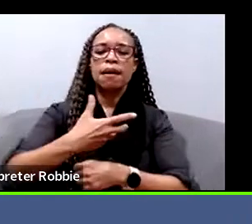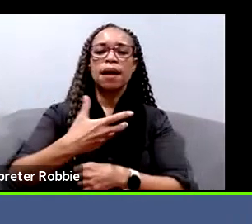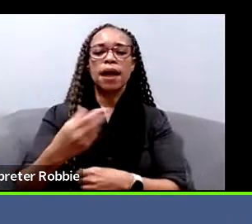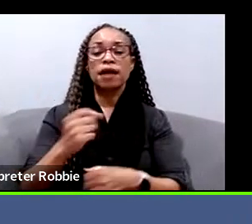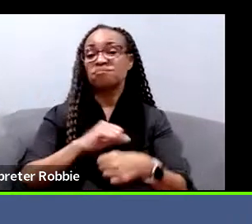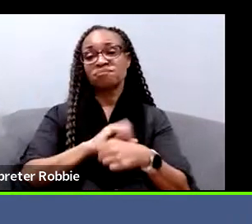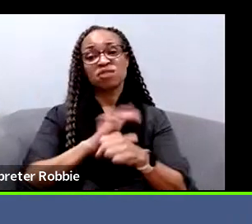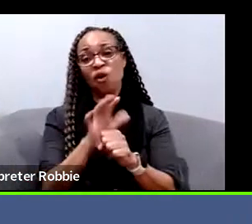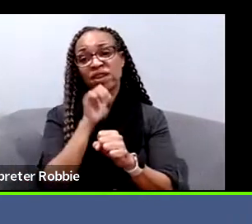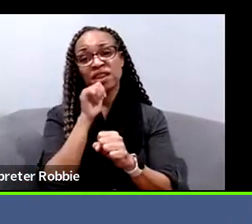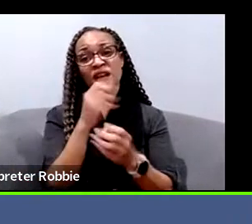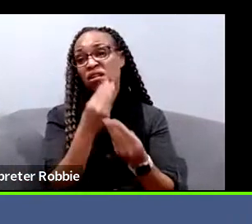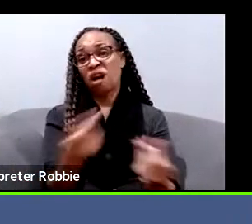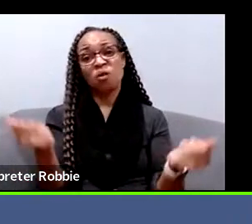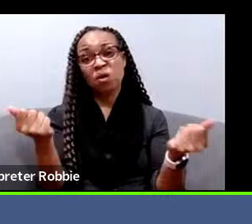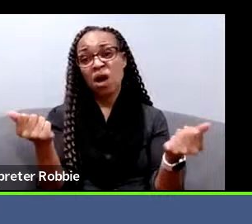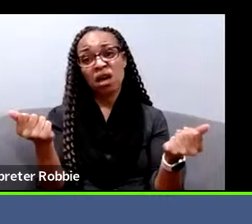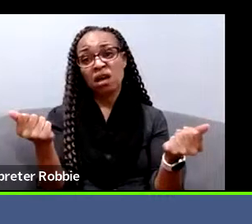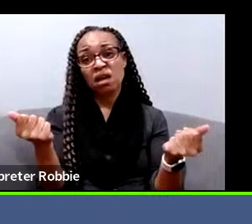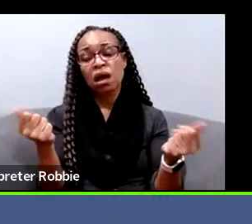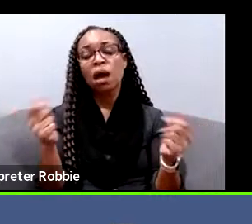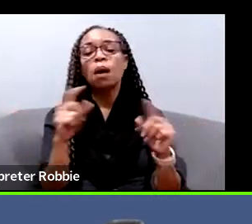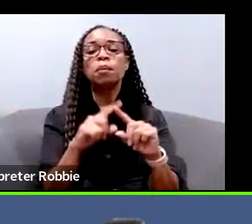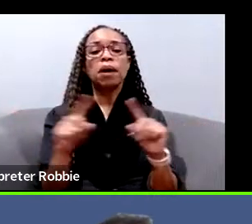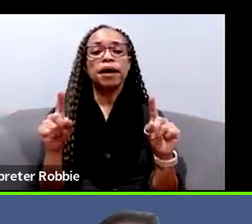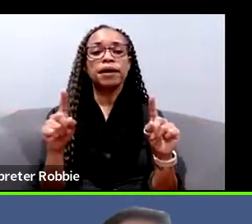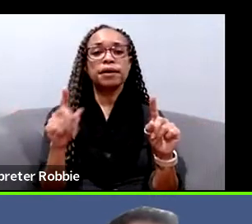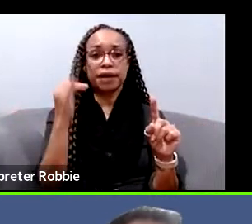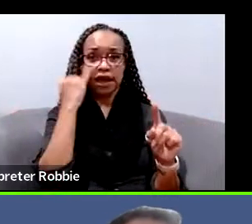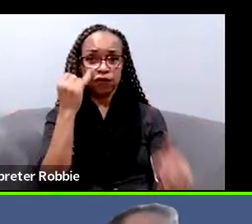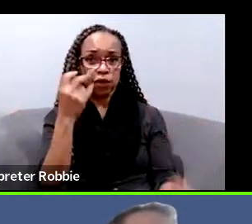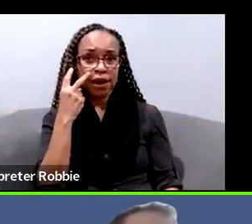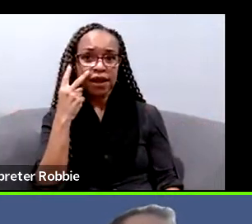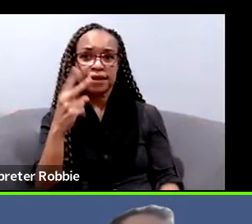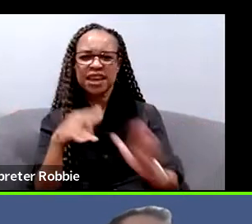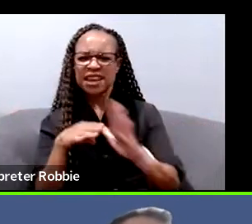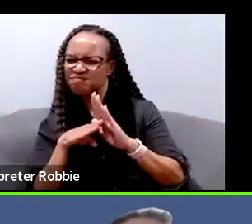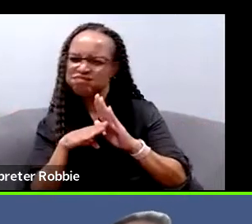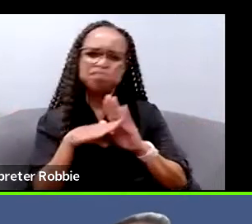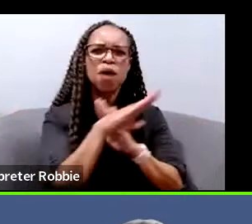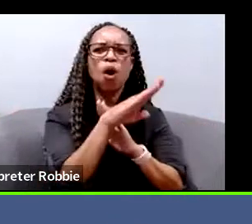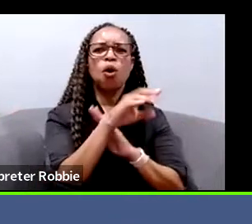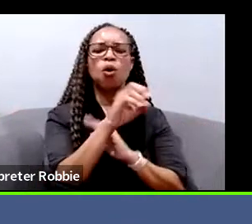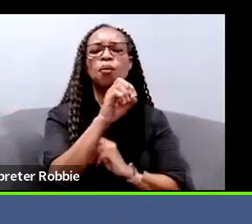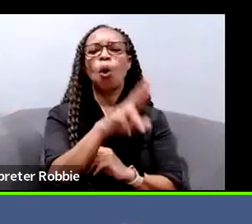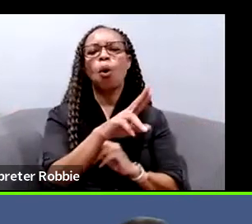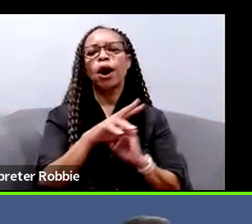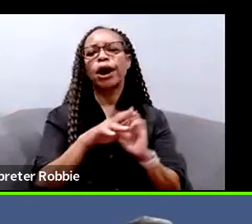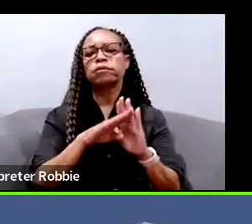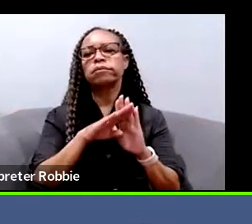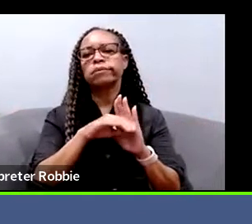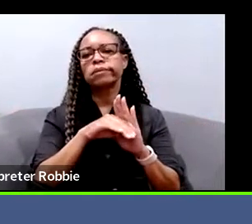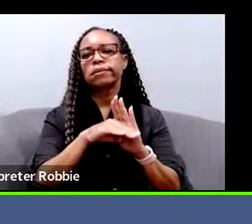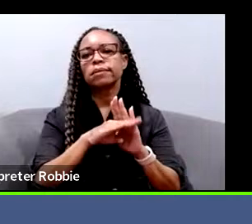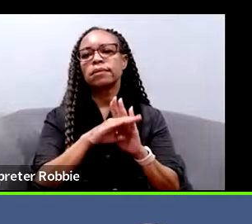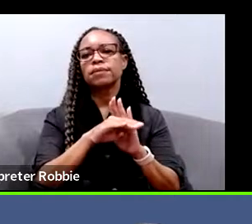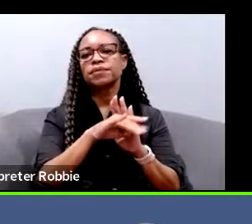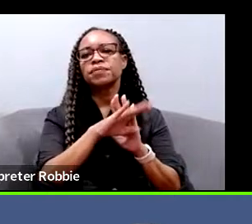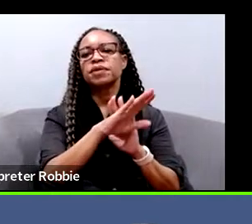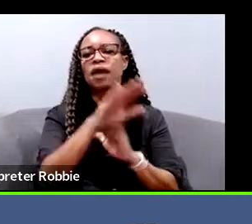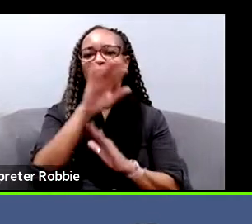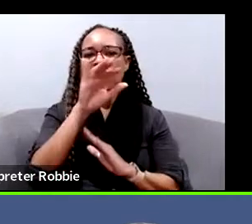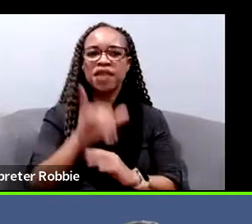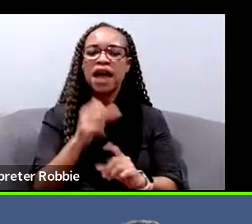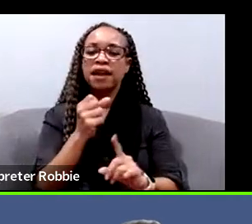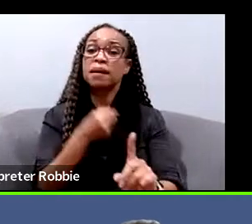COVID is not going away. So, but whether we're going to see major spikes or ways that, that strain the healthcare